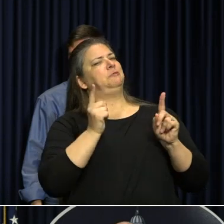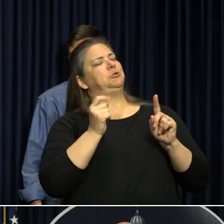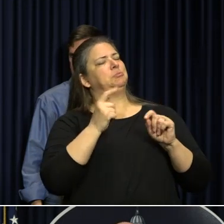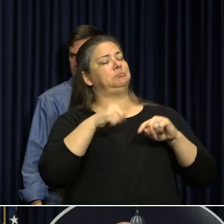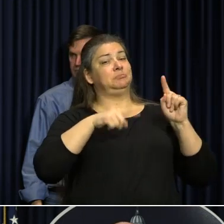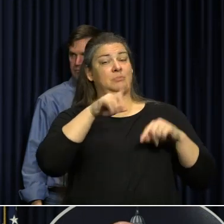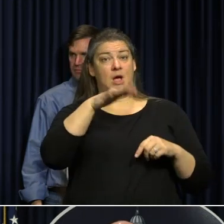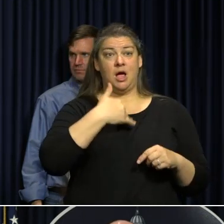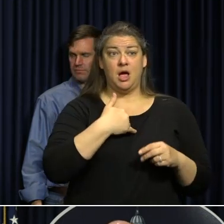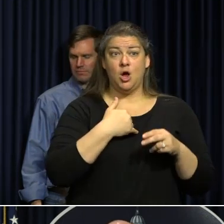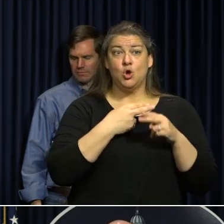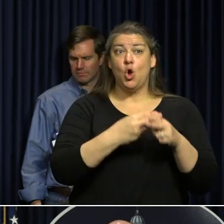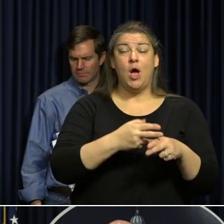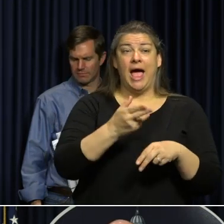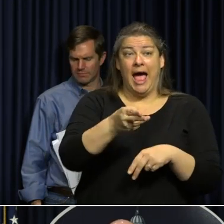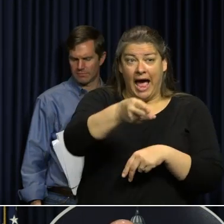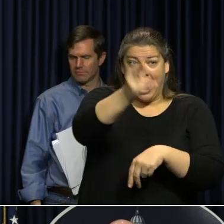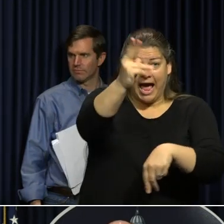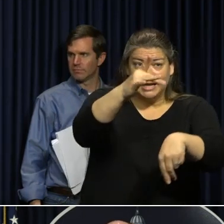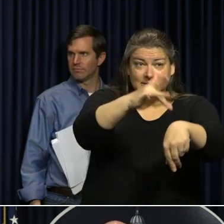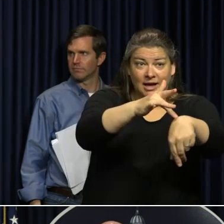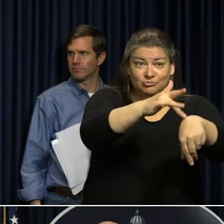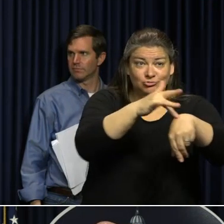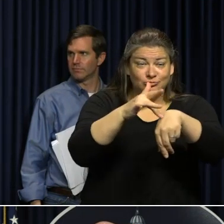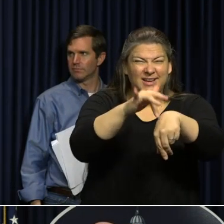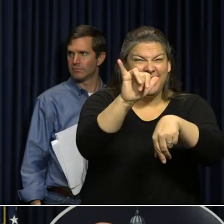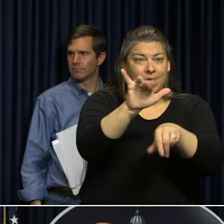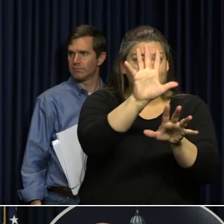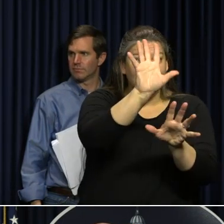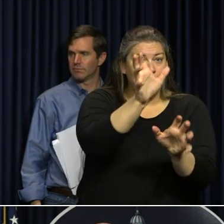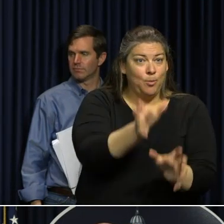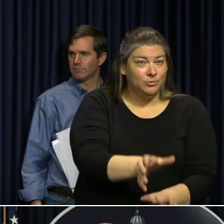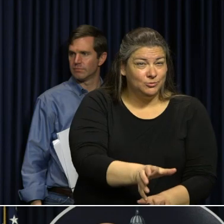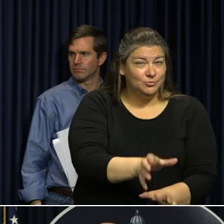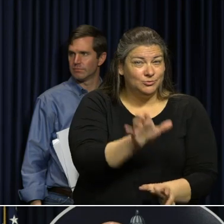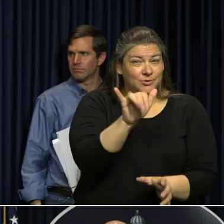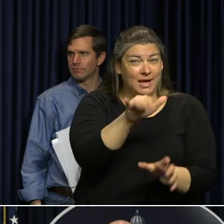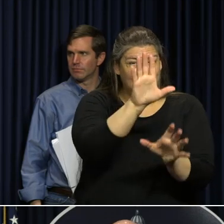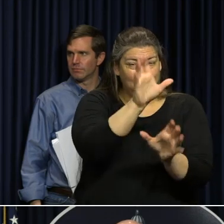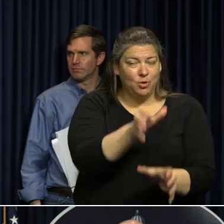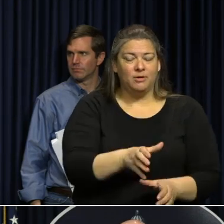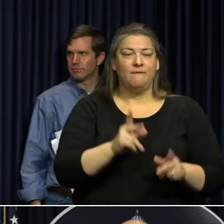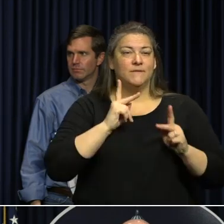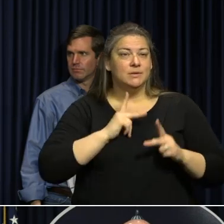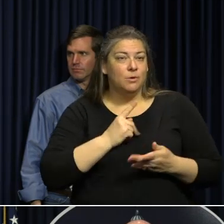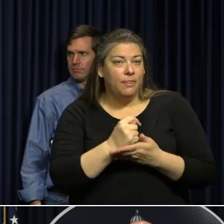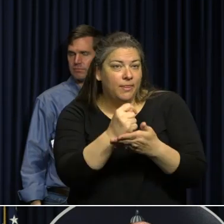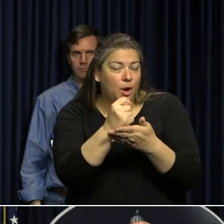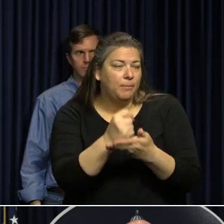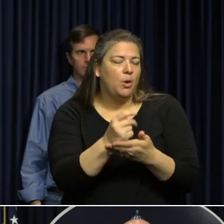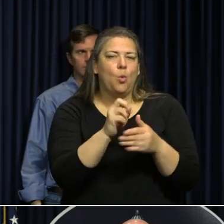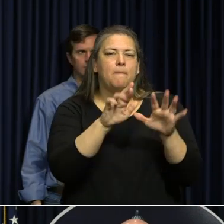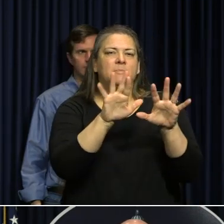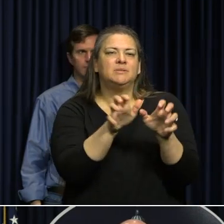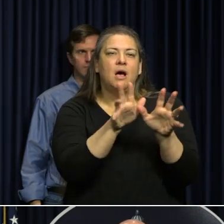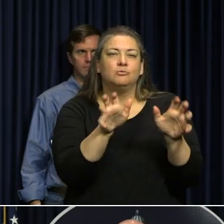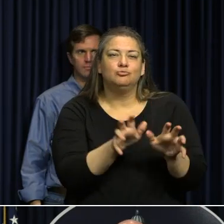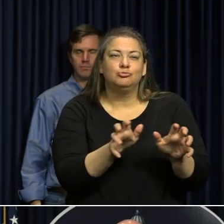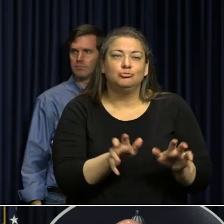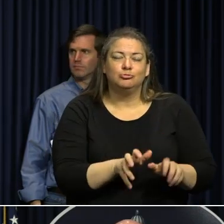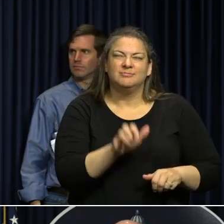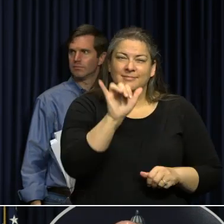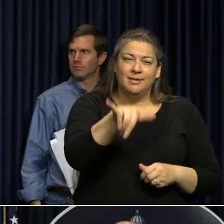labeled as a high-touch area, like chiropractic, physical therapy, maybe massage therapy, things like